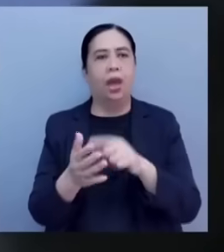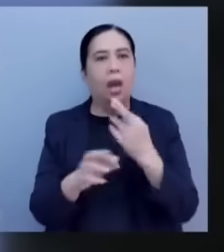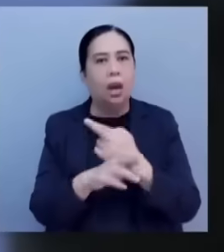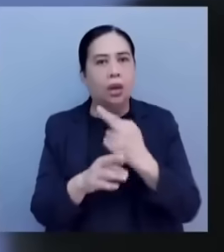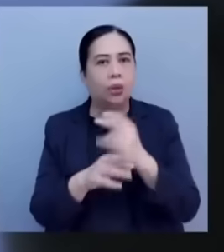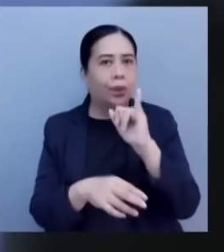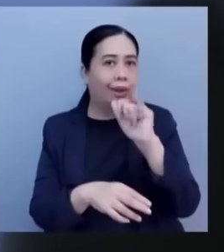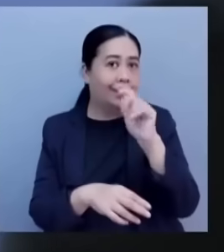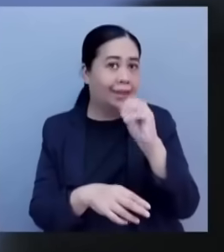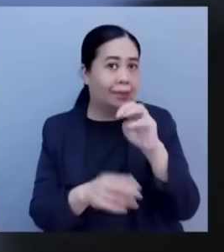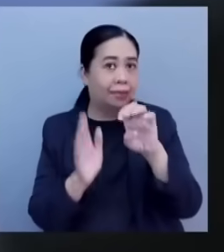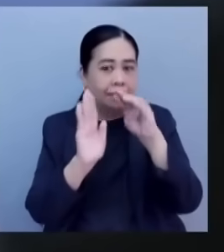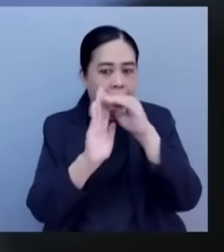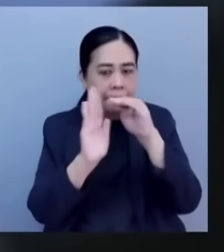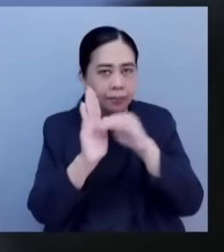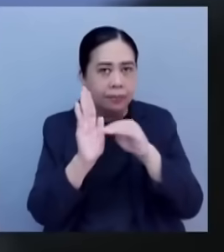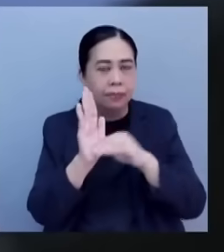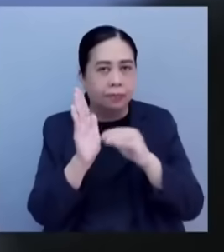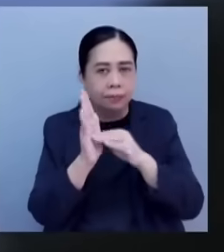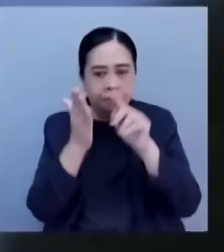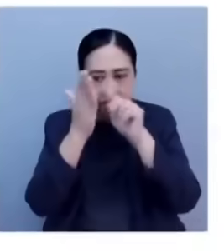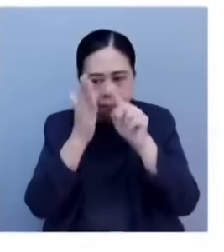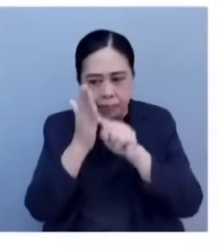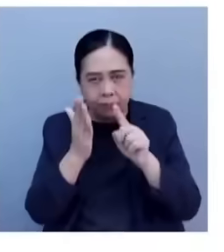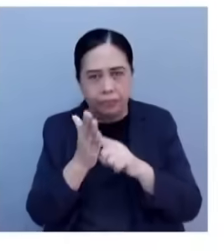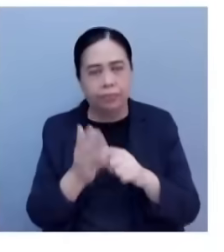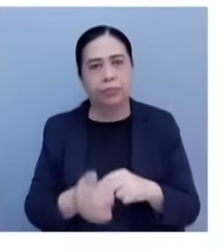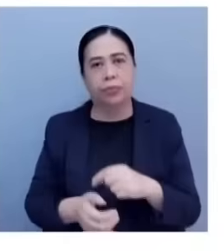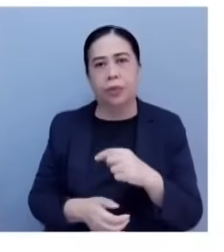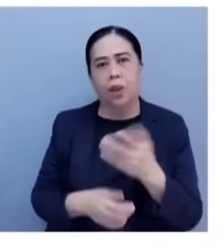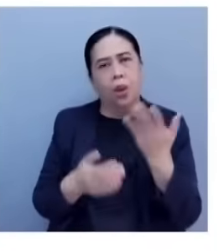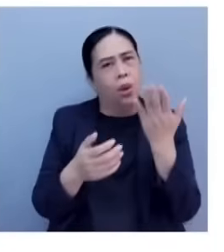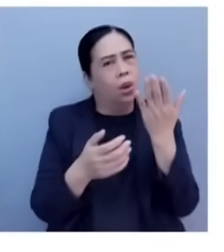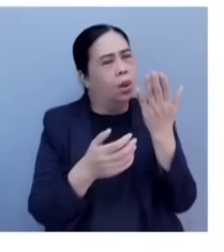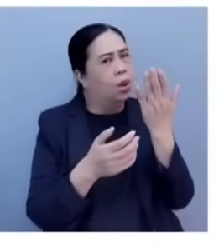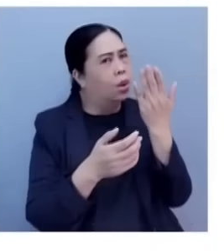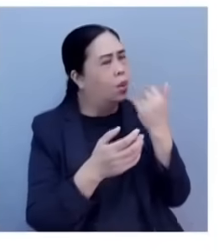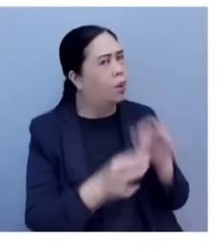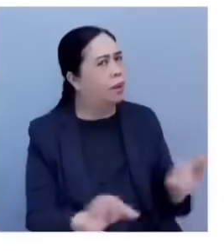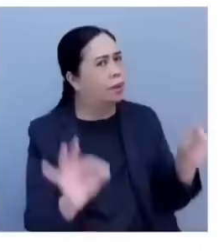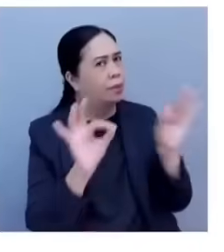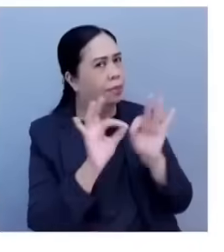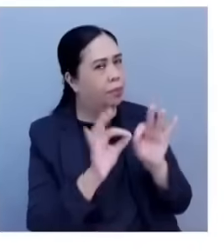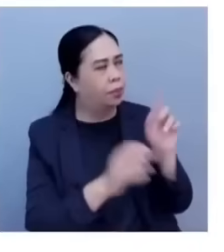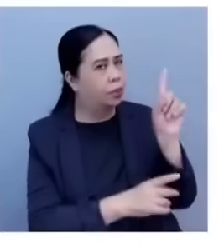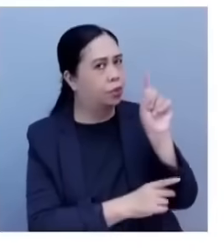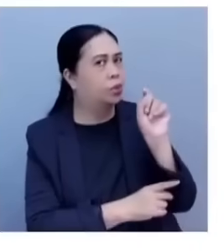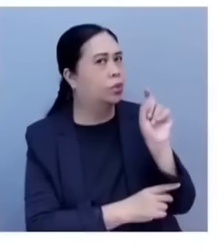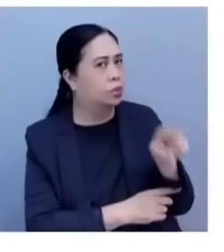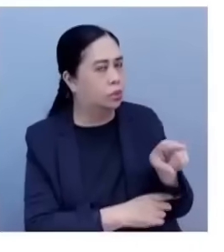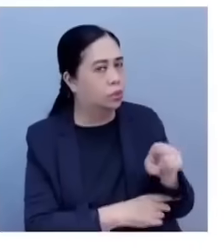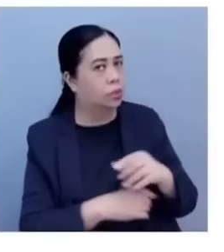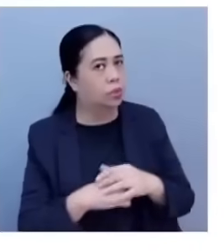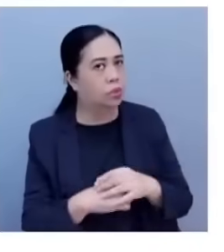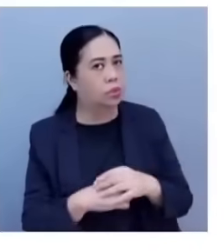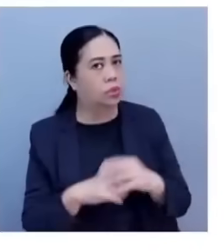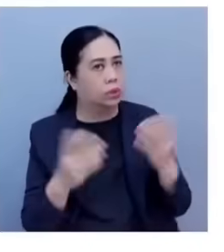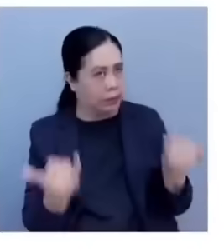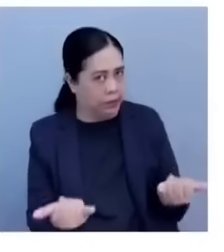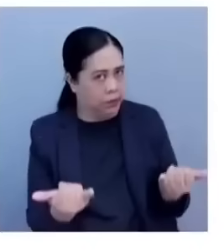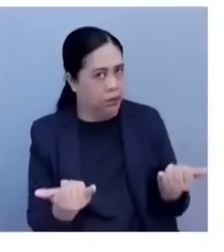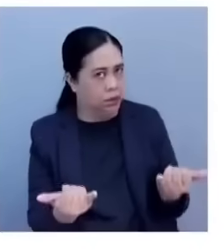item of budget. Why is it important, Attorney Gutierrez, to question it right here, right